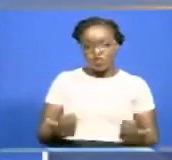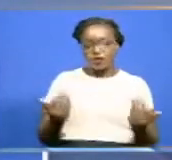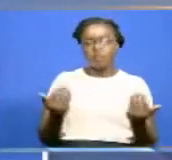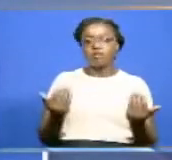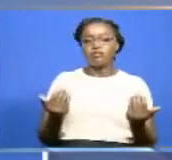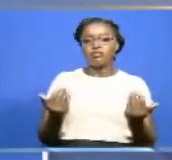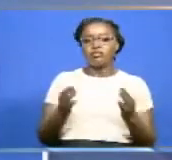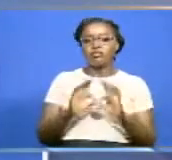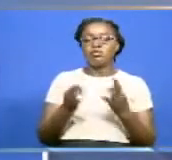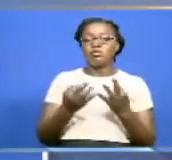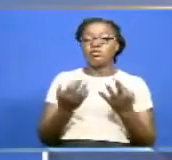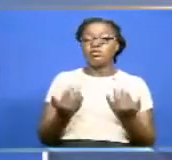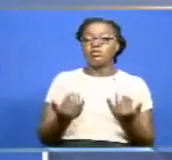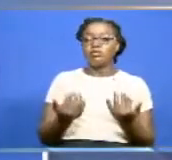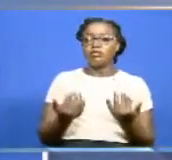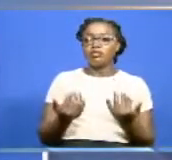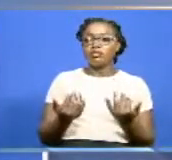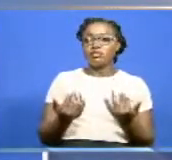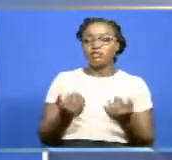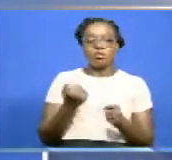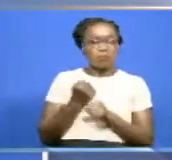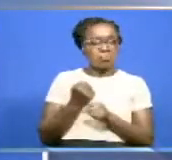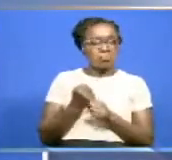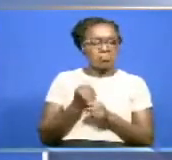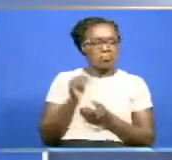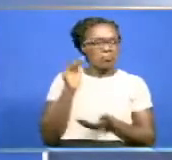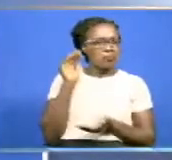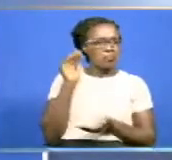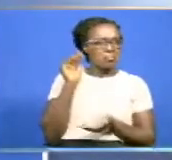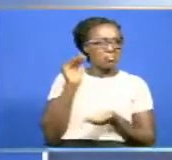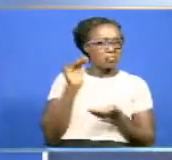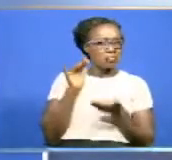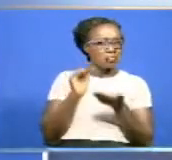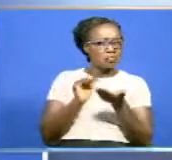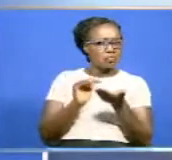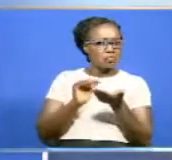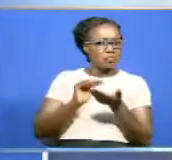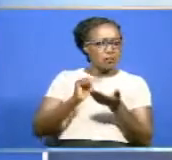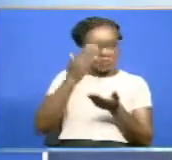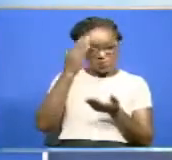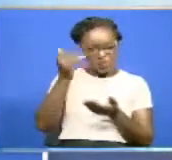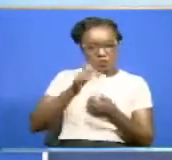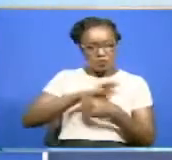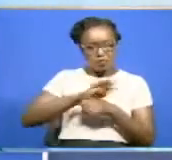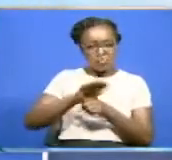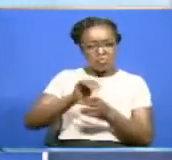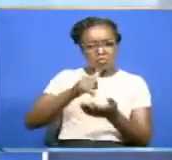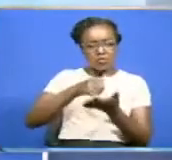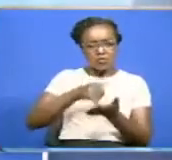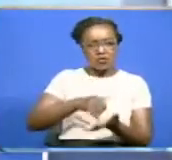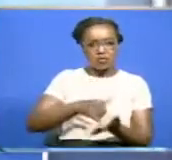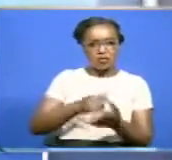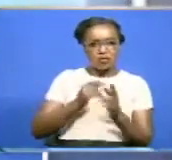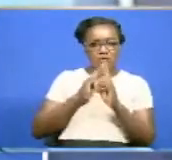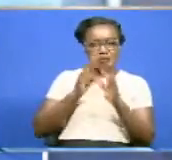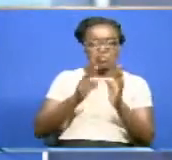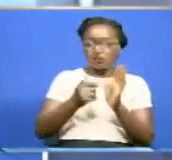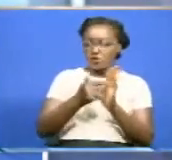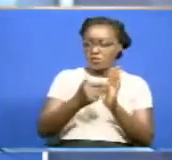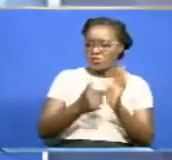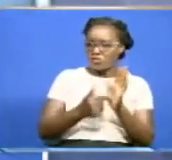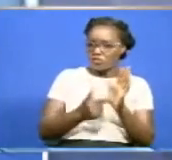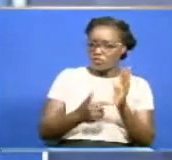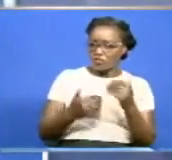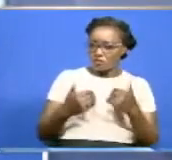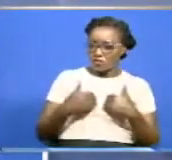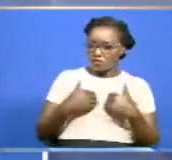The family says their source of livelihood has reduced owing to the COVID-19 disruptions. Jackline Wambiru with the details of why